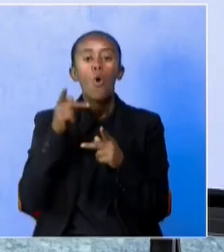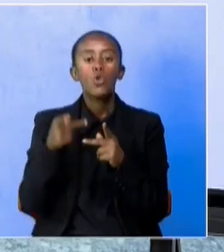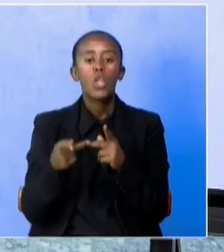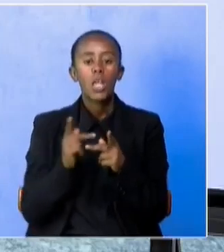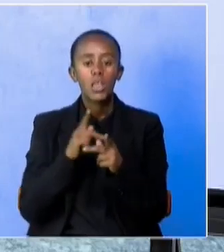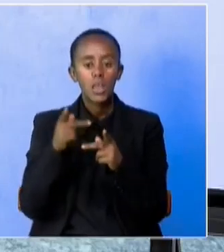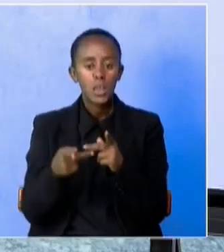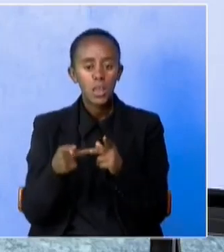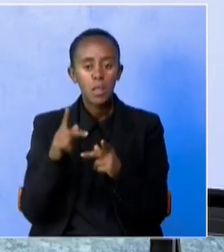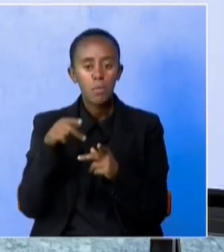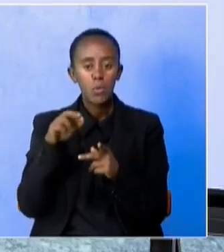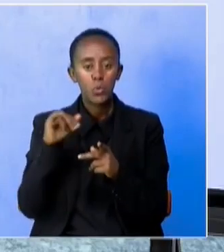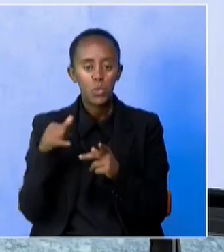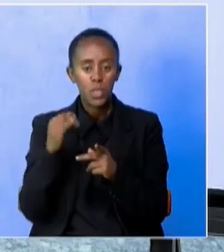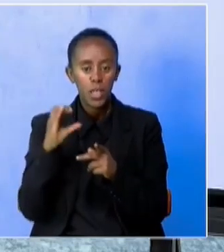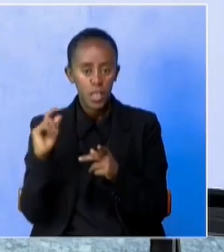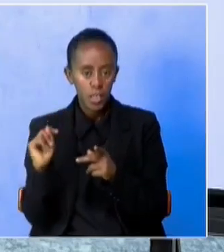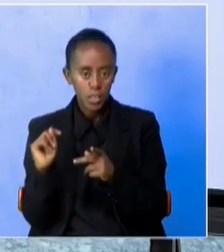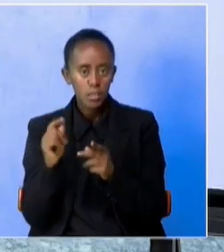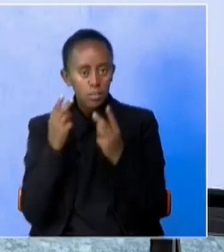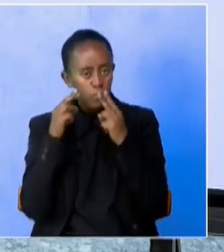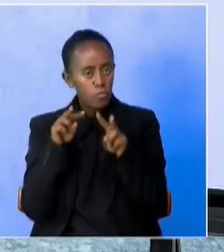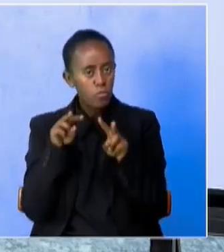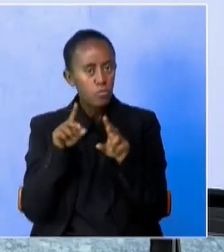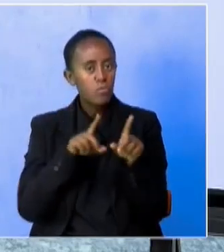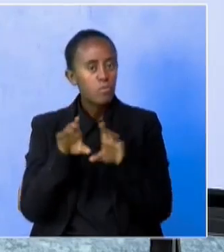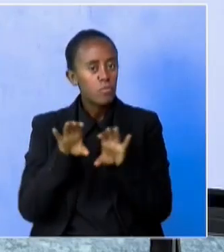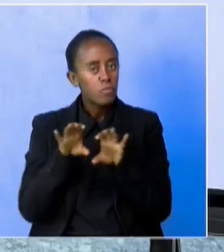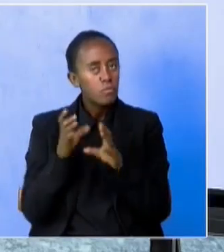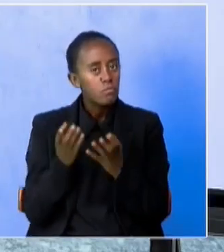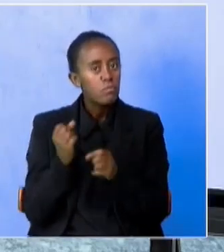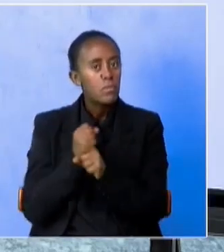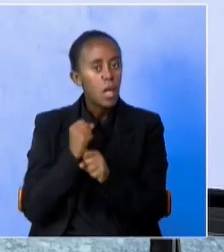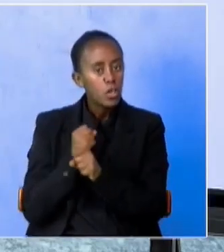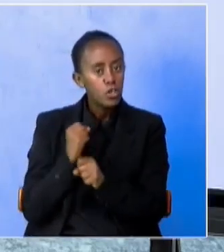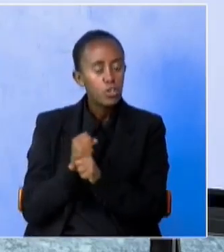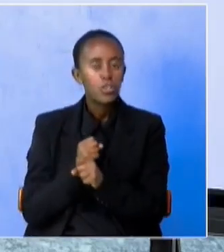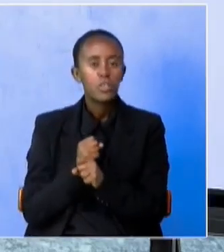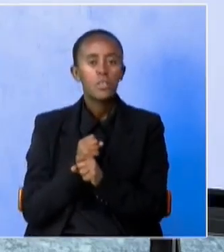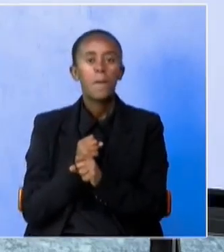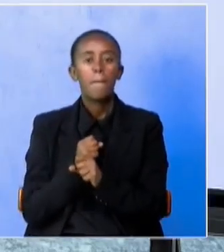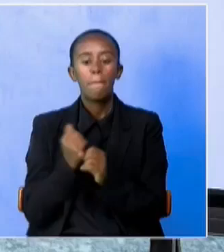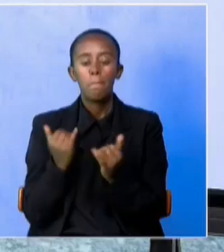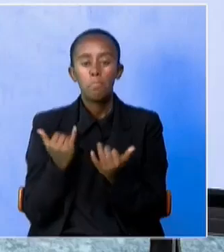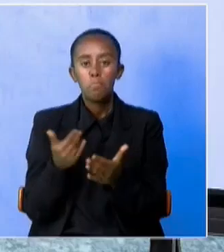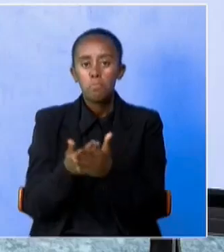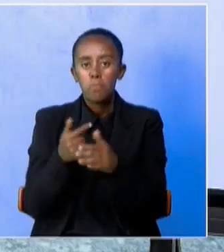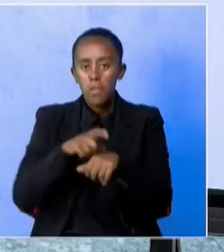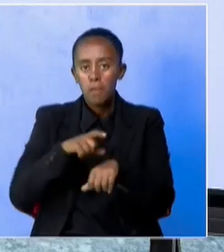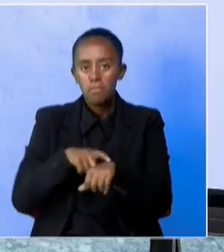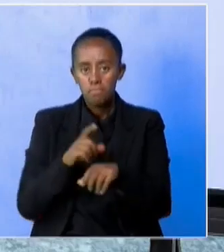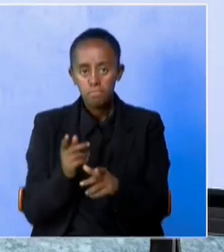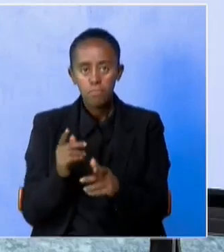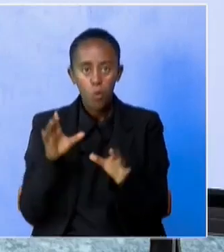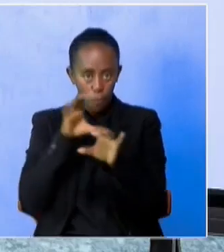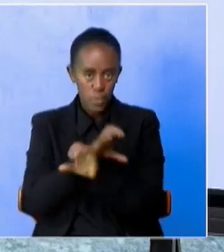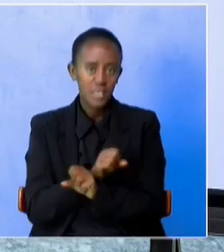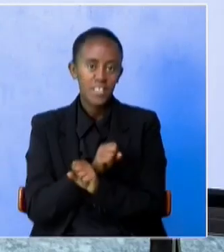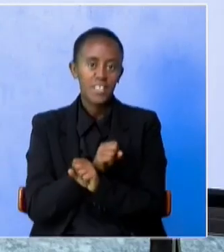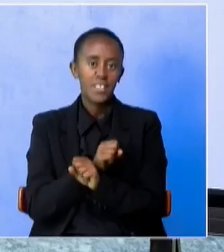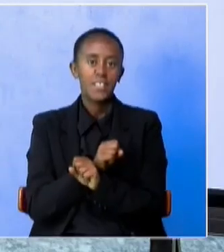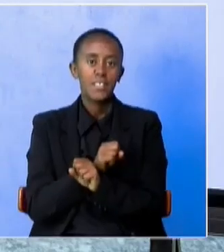what? That the action has been recently completed. That is what we are focusing